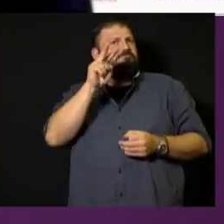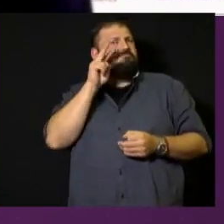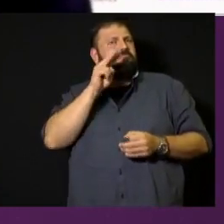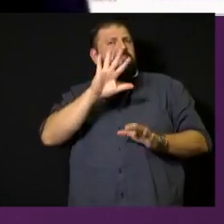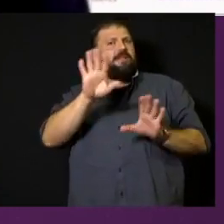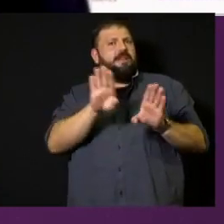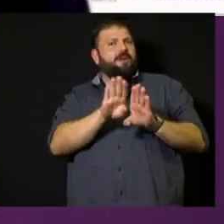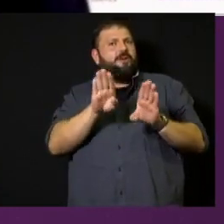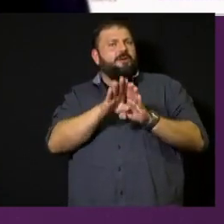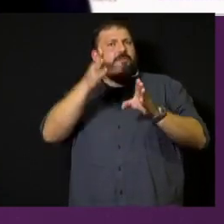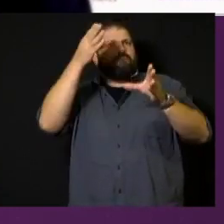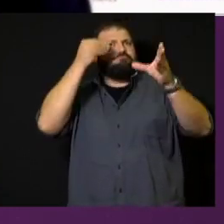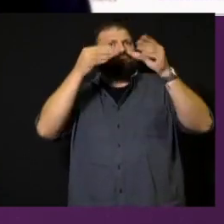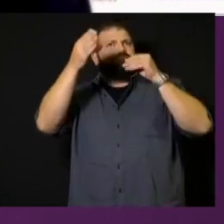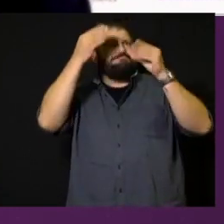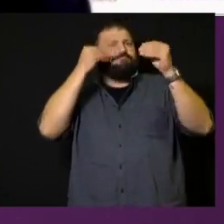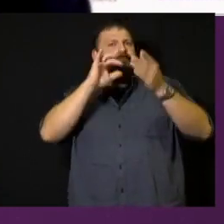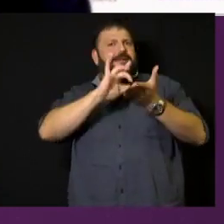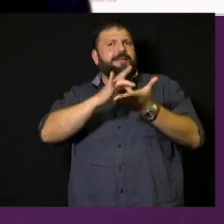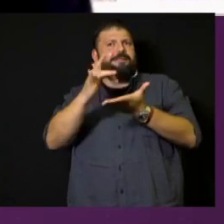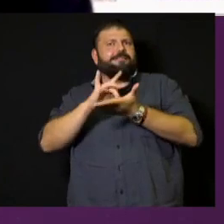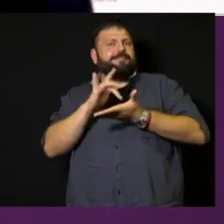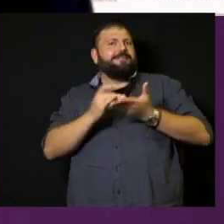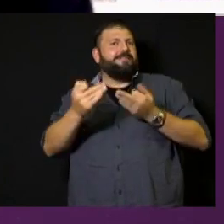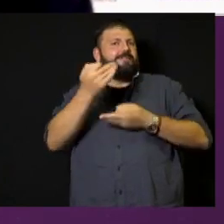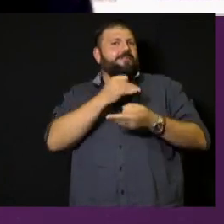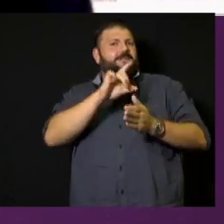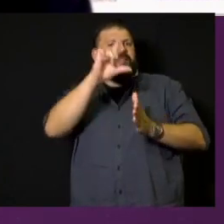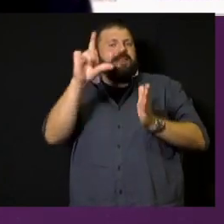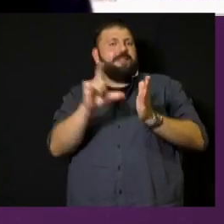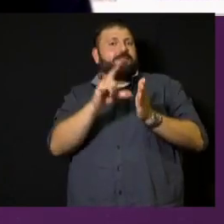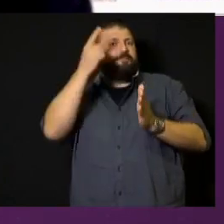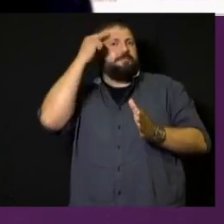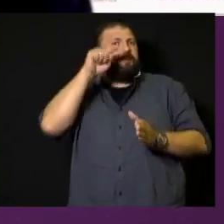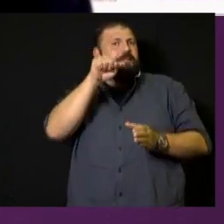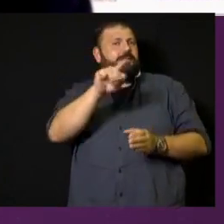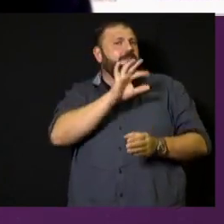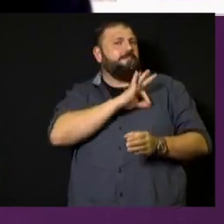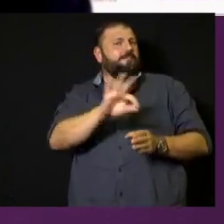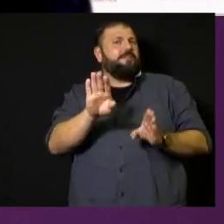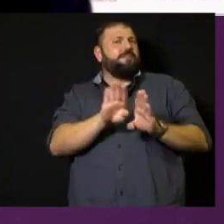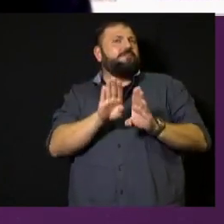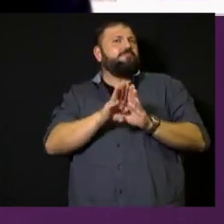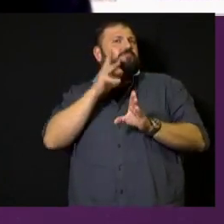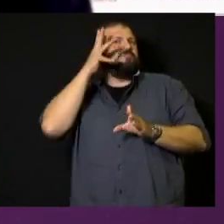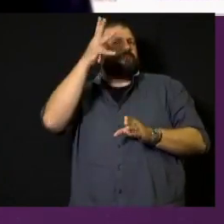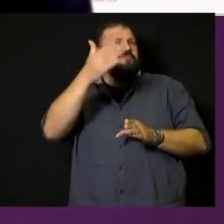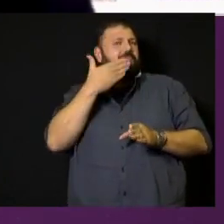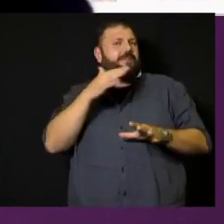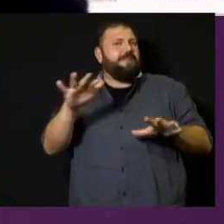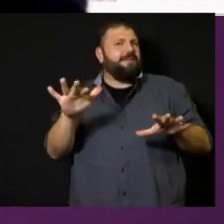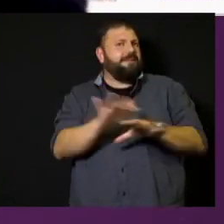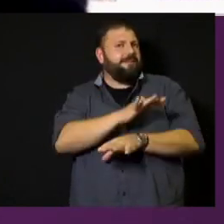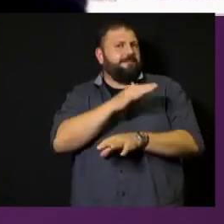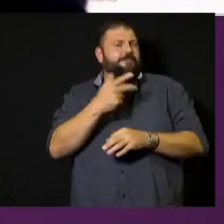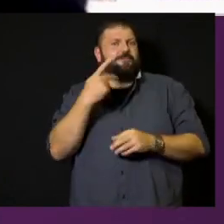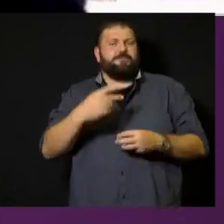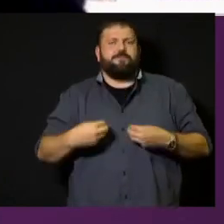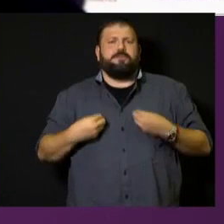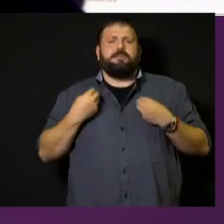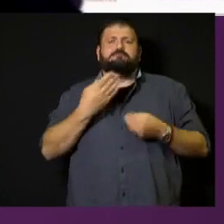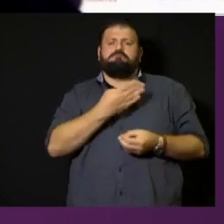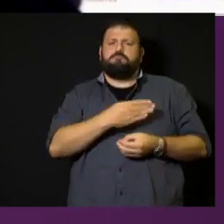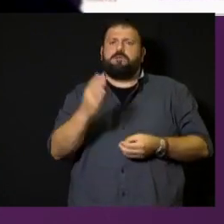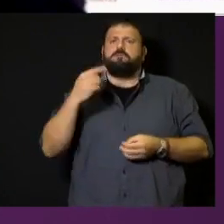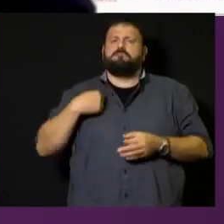in practice right now. Otherwise, it's going to be another lesson, another class, and this won't result in a change in your